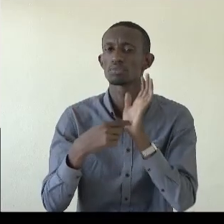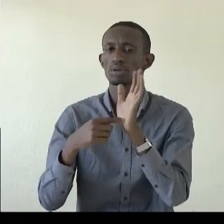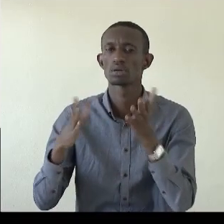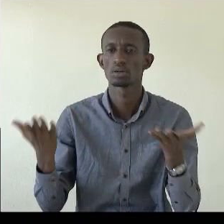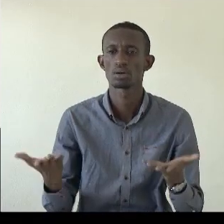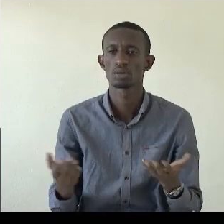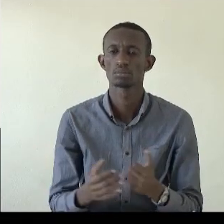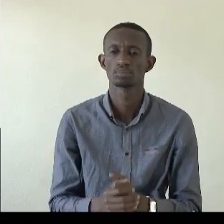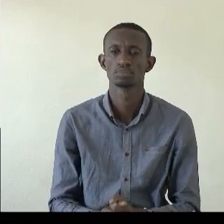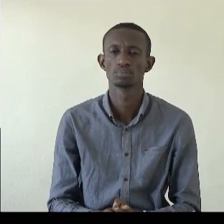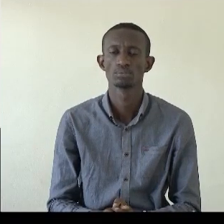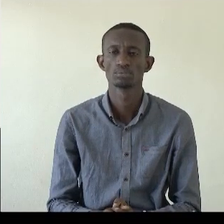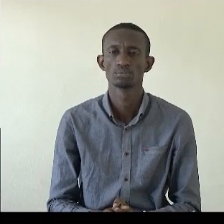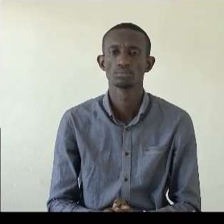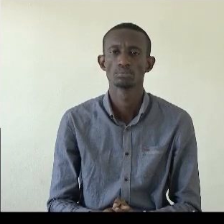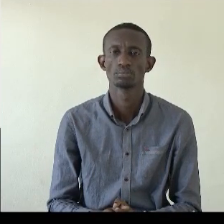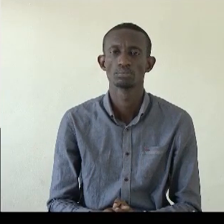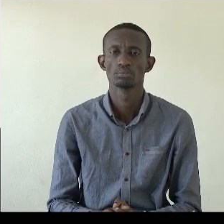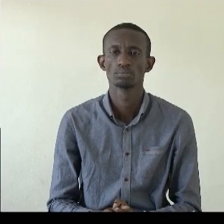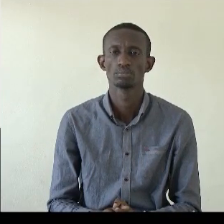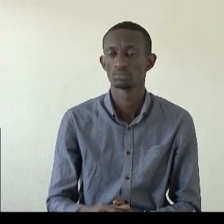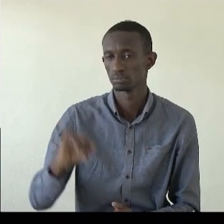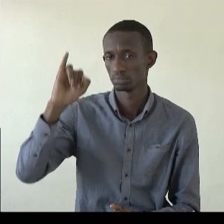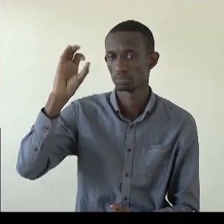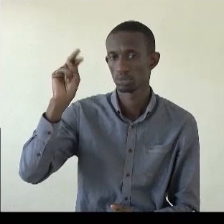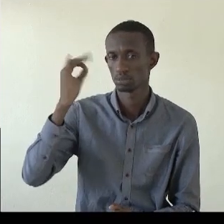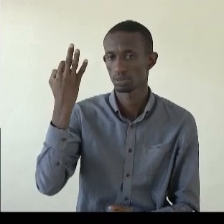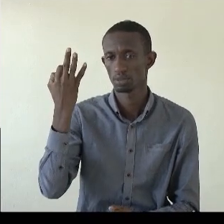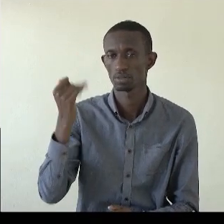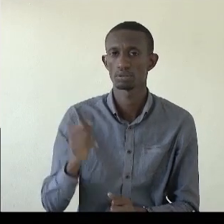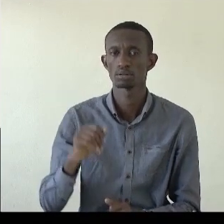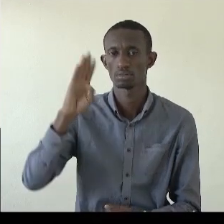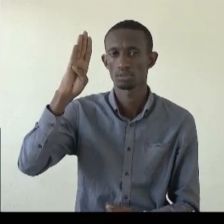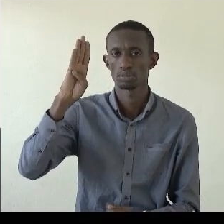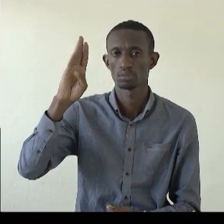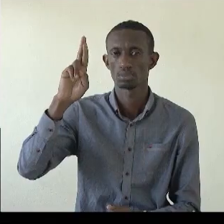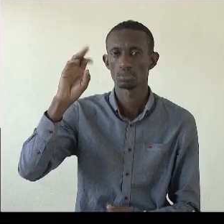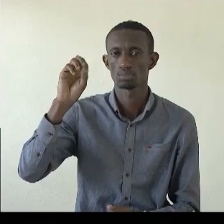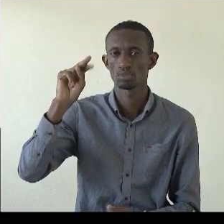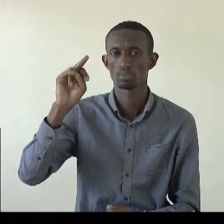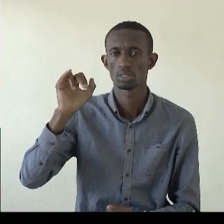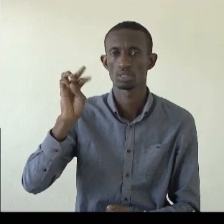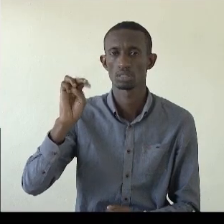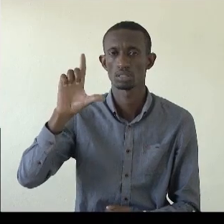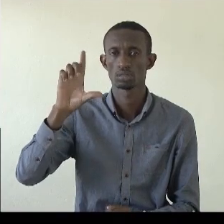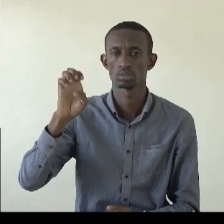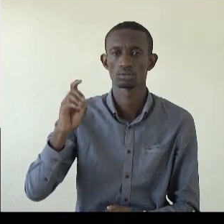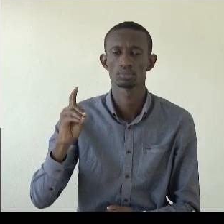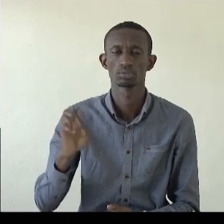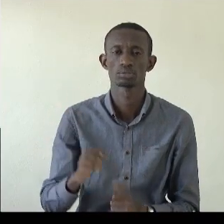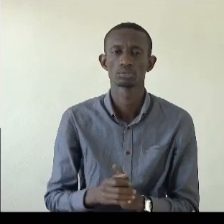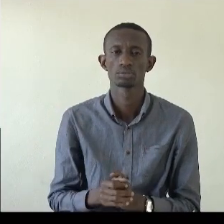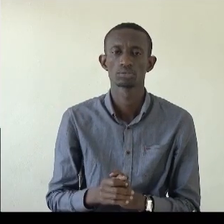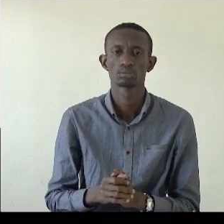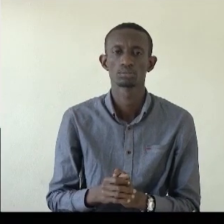how the iron 3 bromide induces the polarization of the bromine. So this